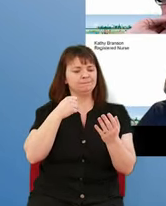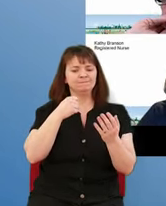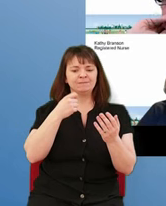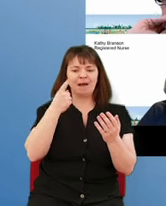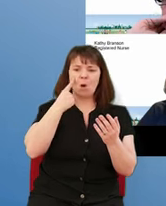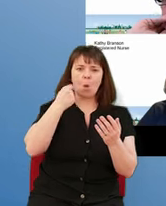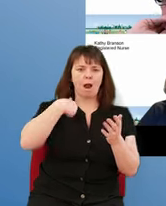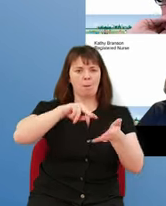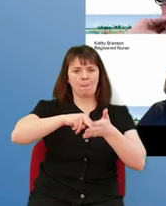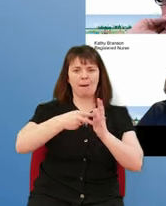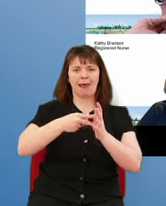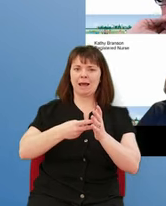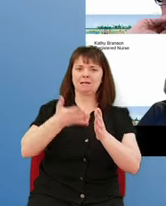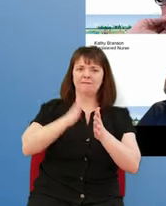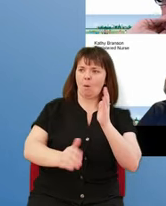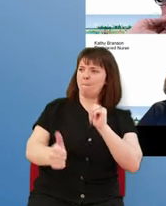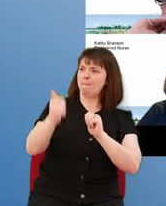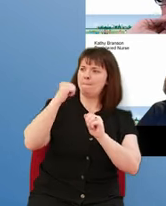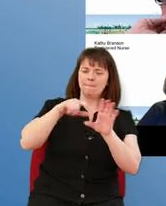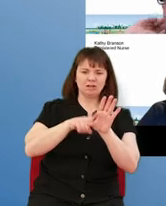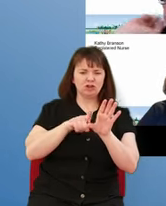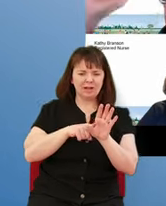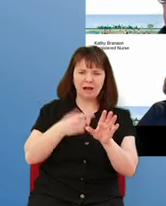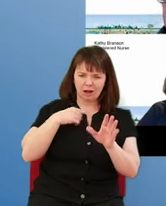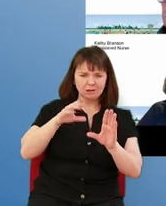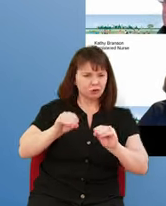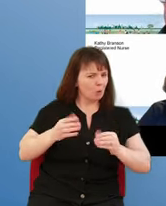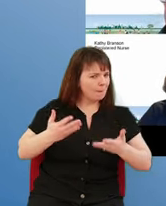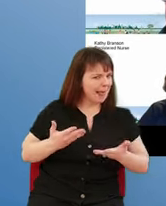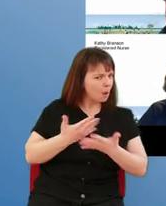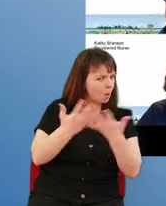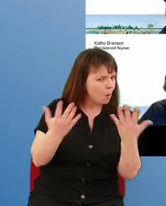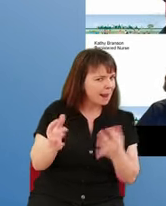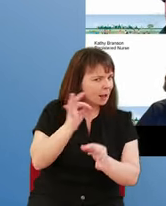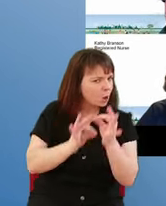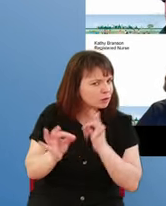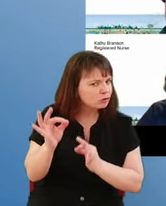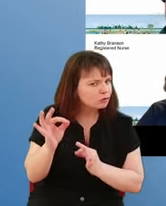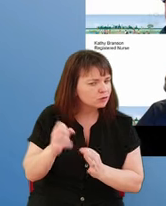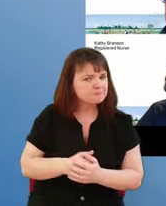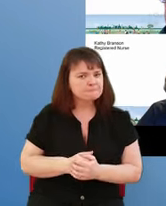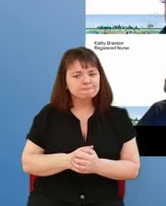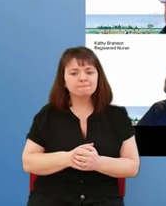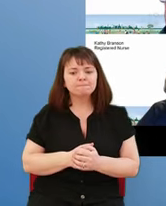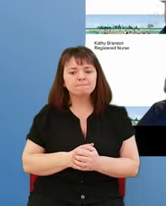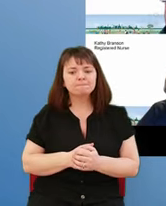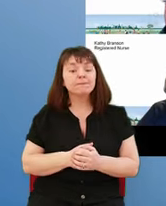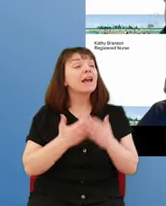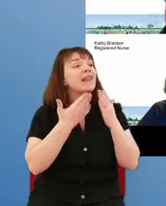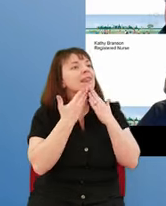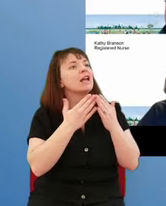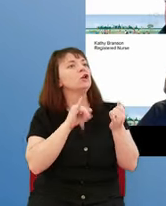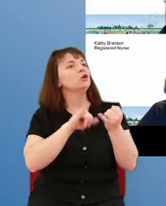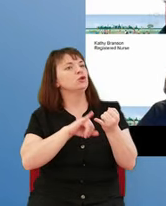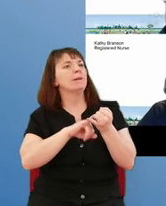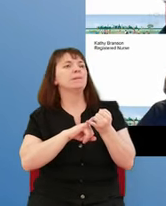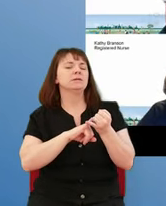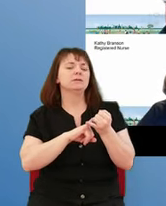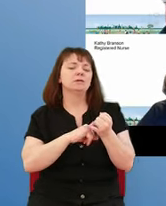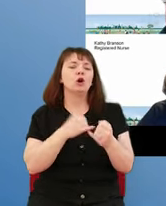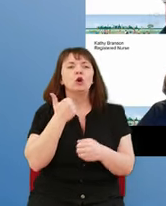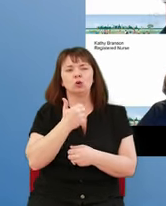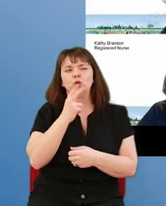members. Thank you, Shepherd. It's good to see that planning is, in place for next year rather than last